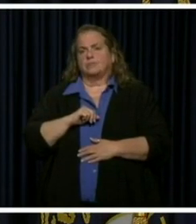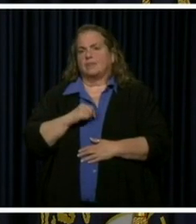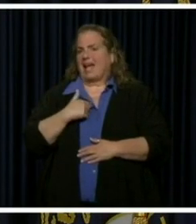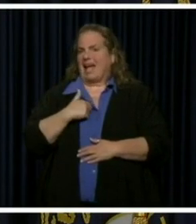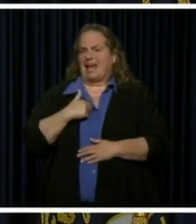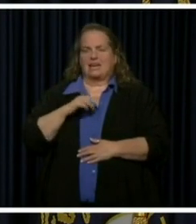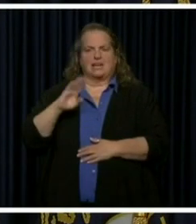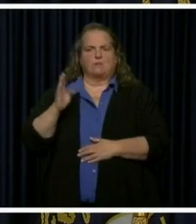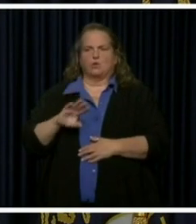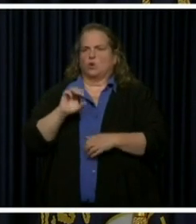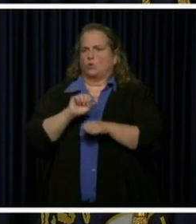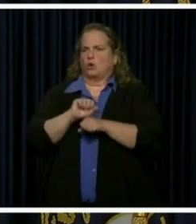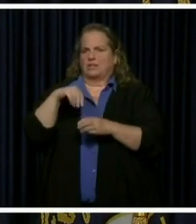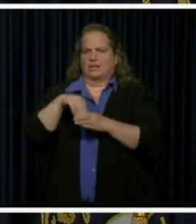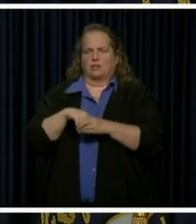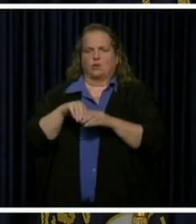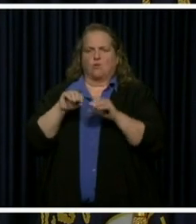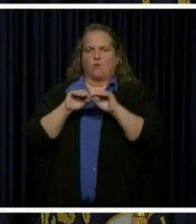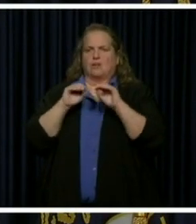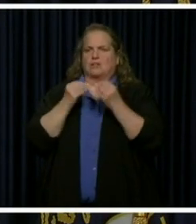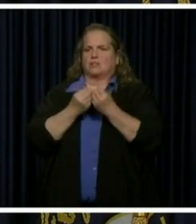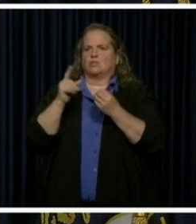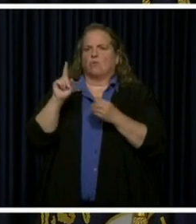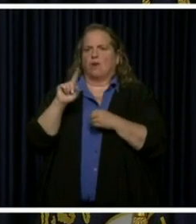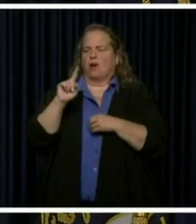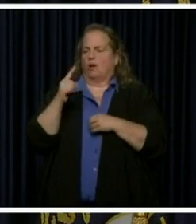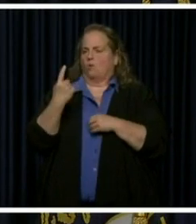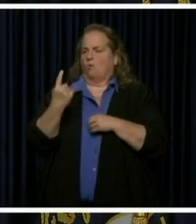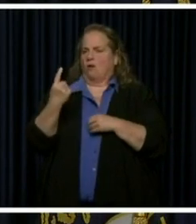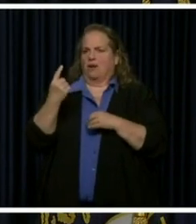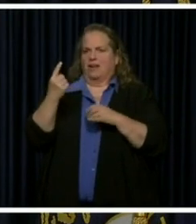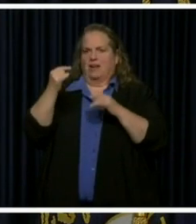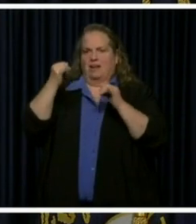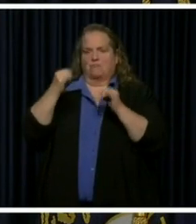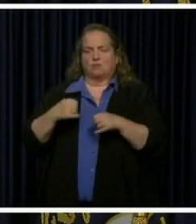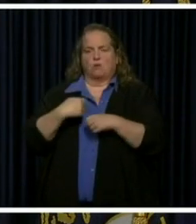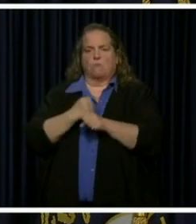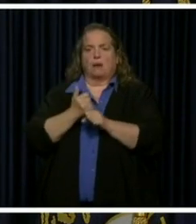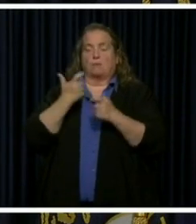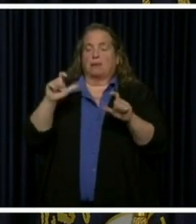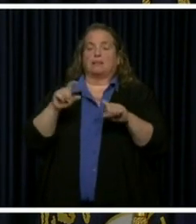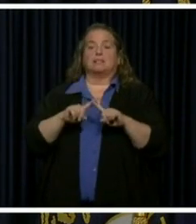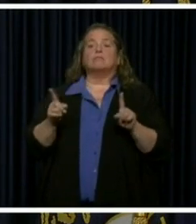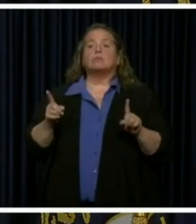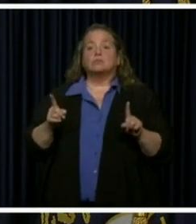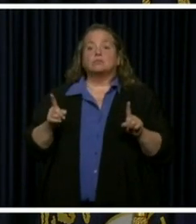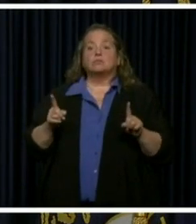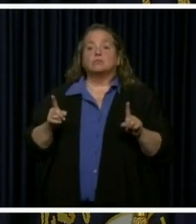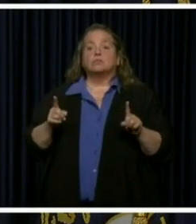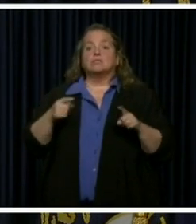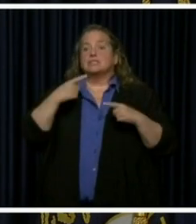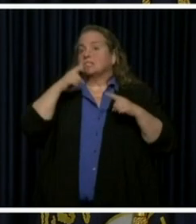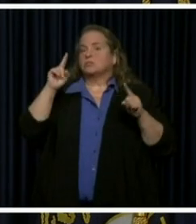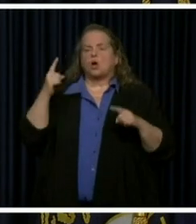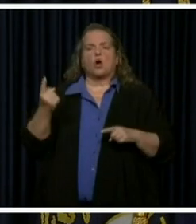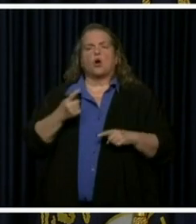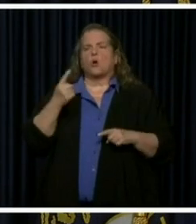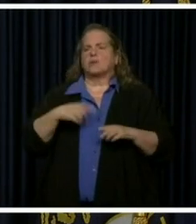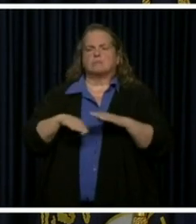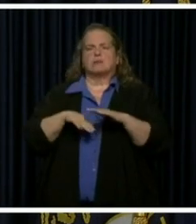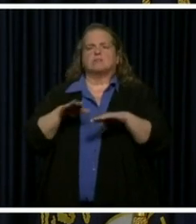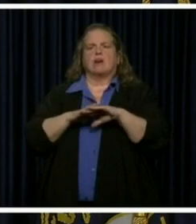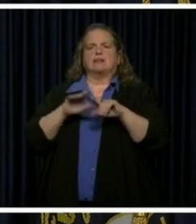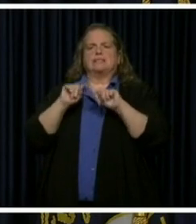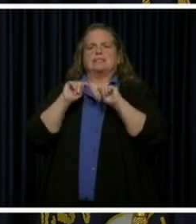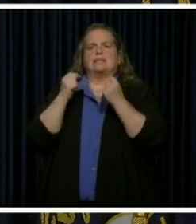I never worked in an organization where a single individual made a real difference. Success is always based on